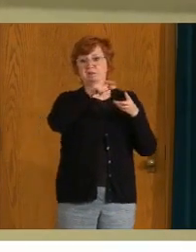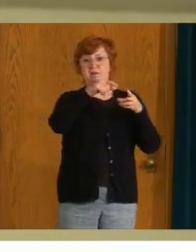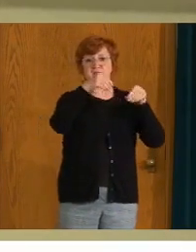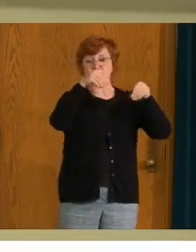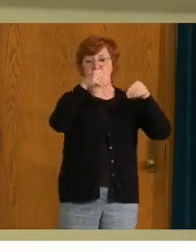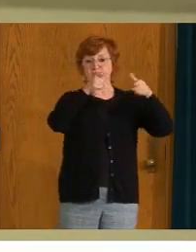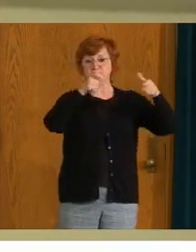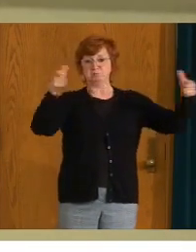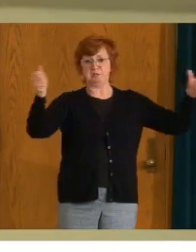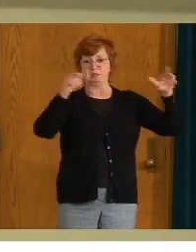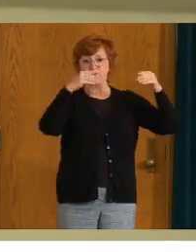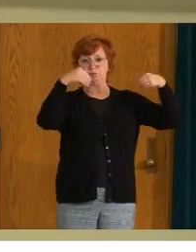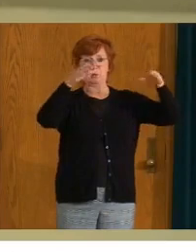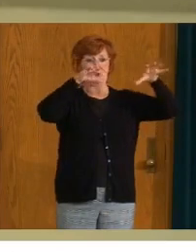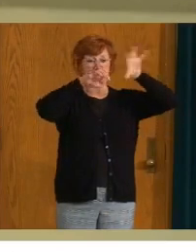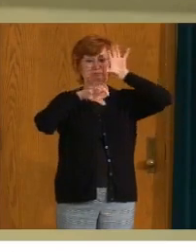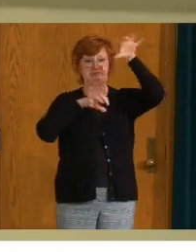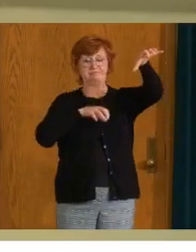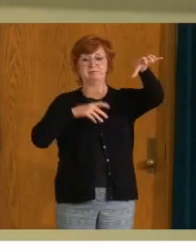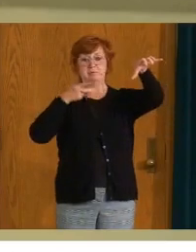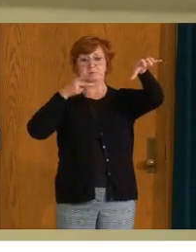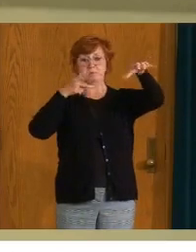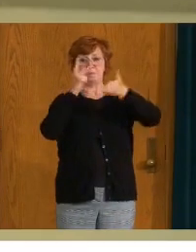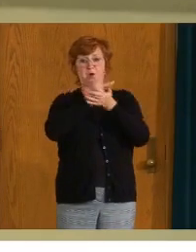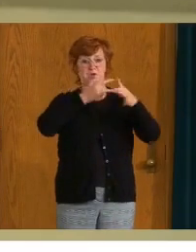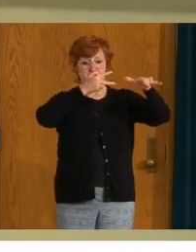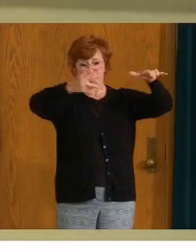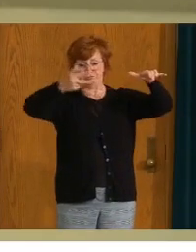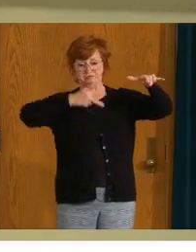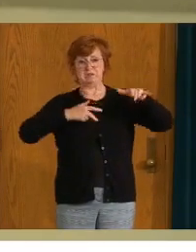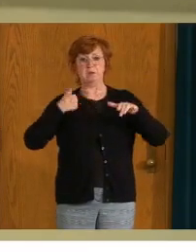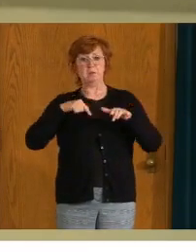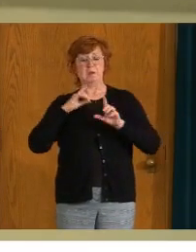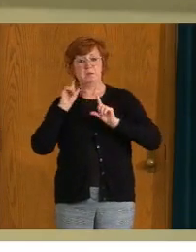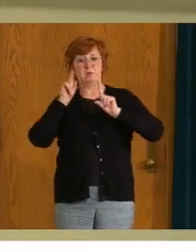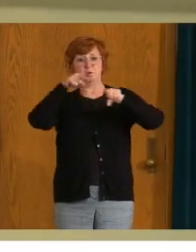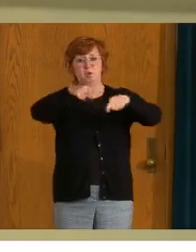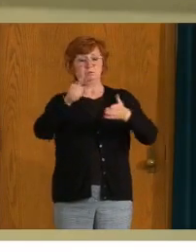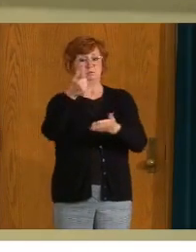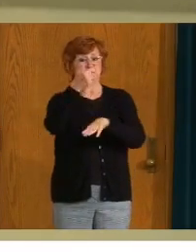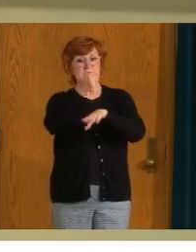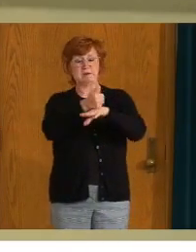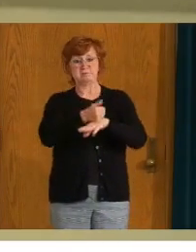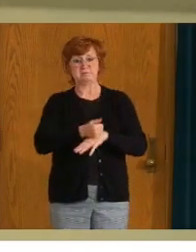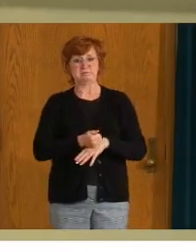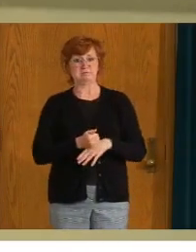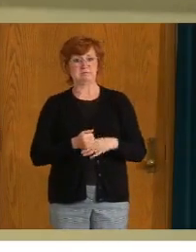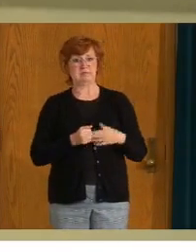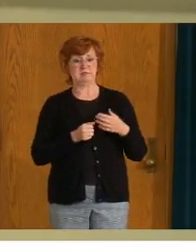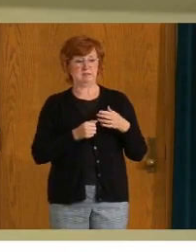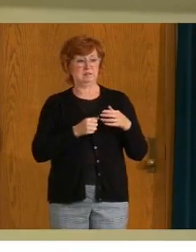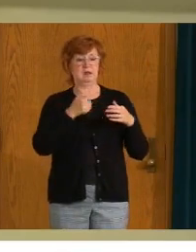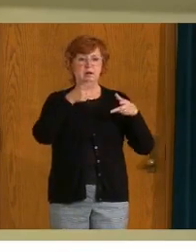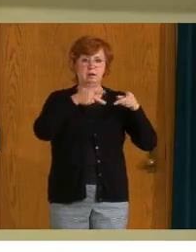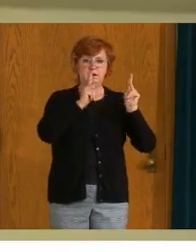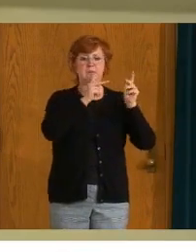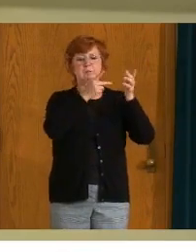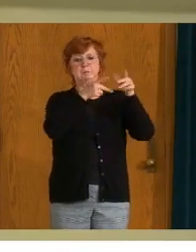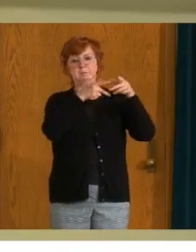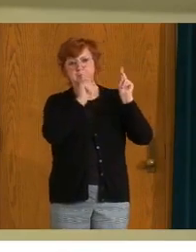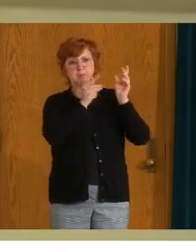it might be. We've been working to get those set up in order to really put a strong show out this week and try